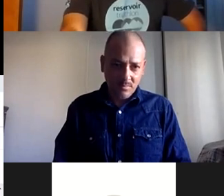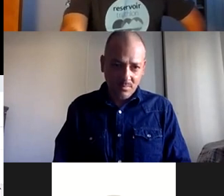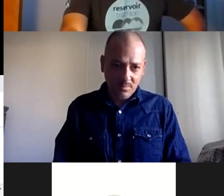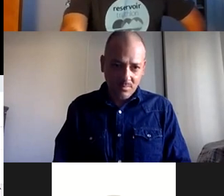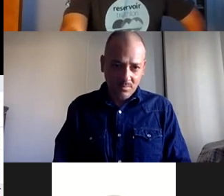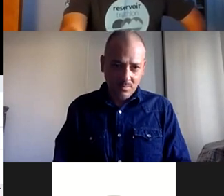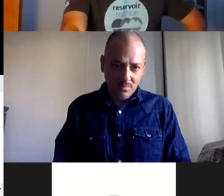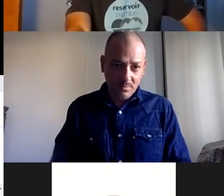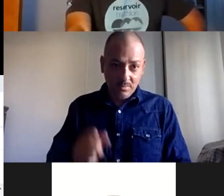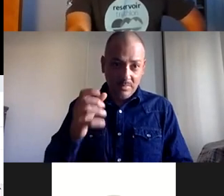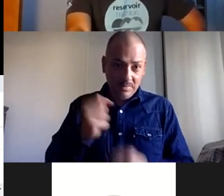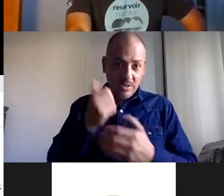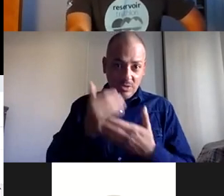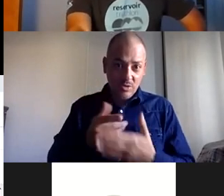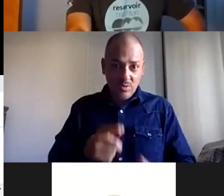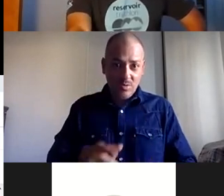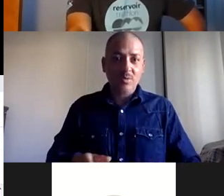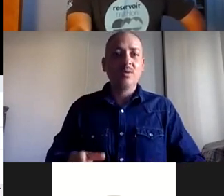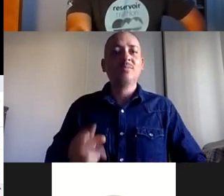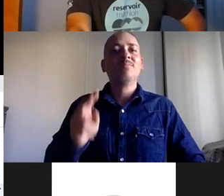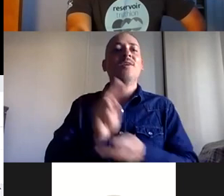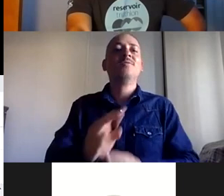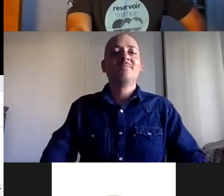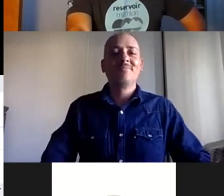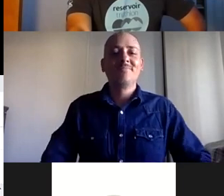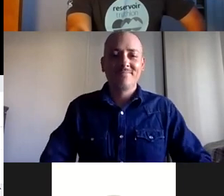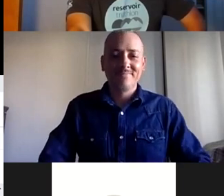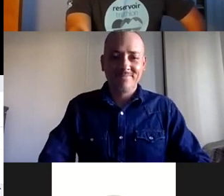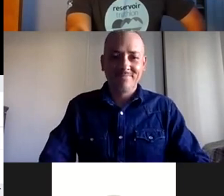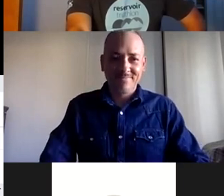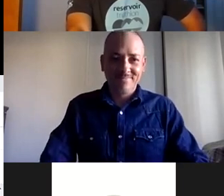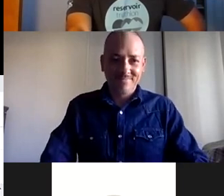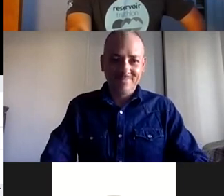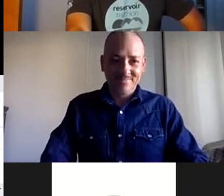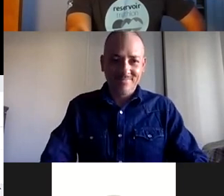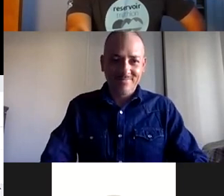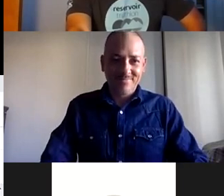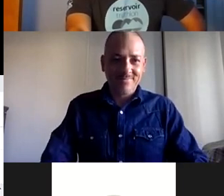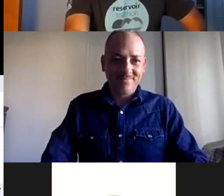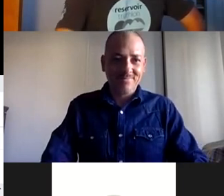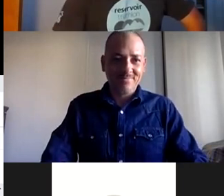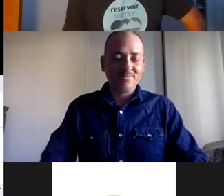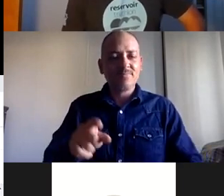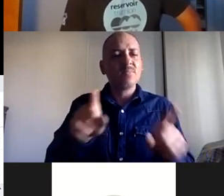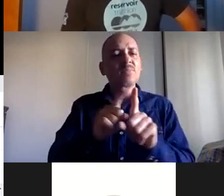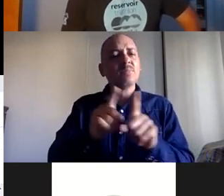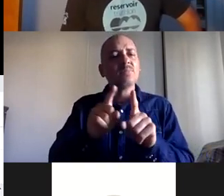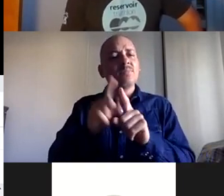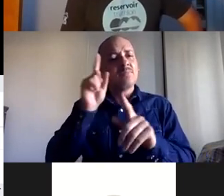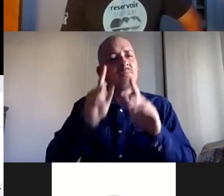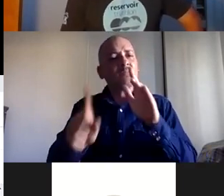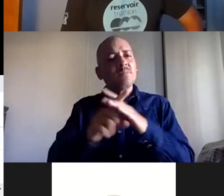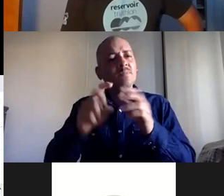kind of close. Is it? Oh no, it lost. Oh, that's too bad. Anyways, yeah. So this is also brings up the issue